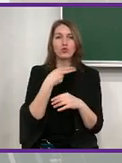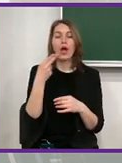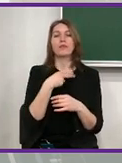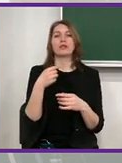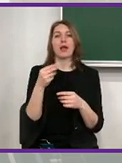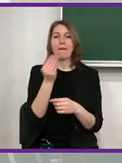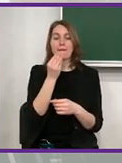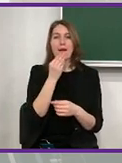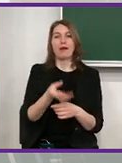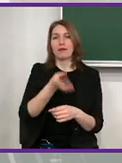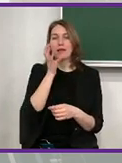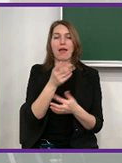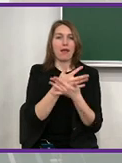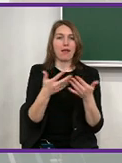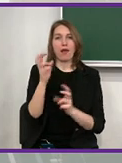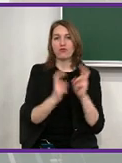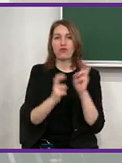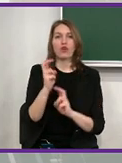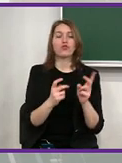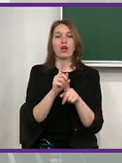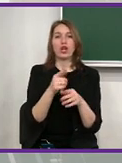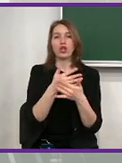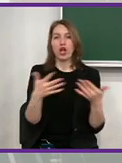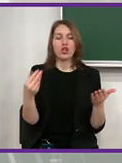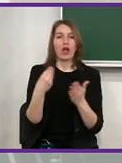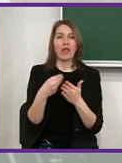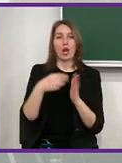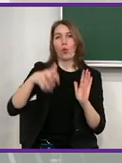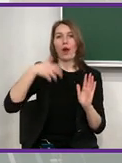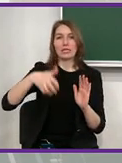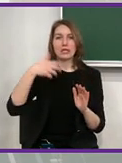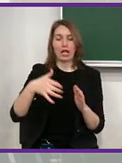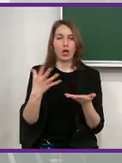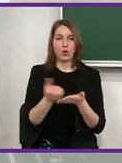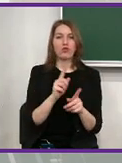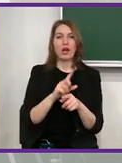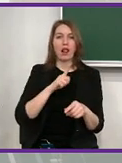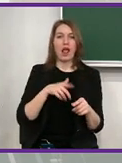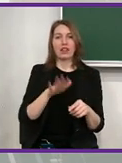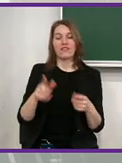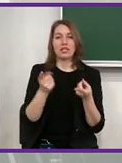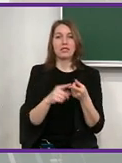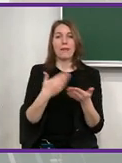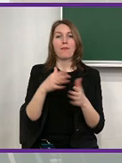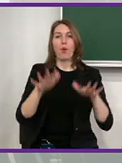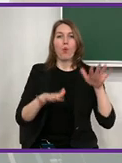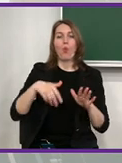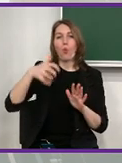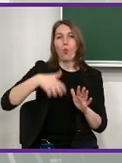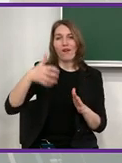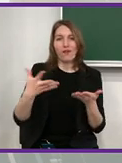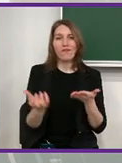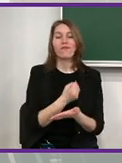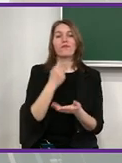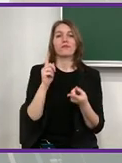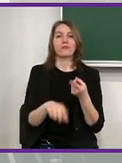like textiles, agriculture, food and beverage, forestry, mining, and so on.